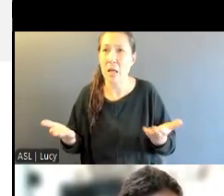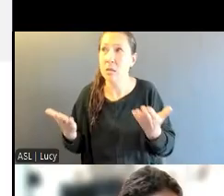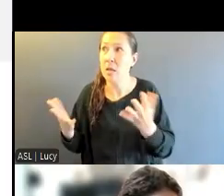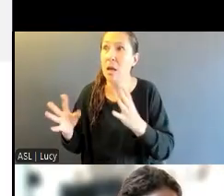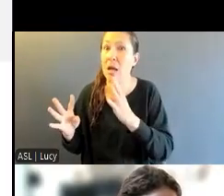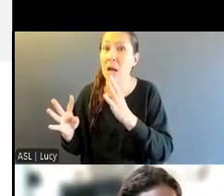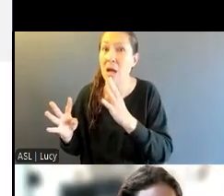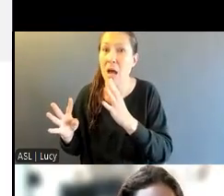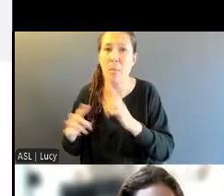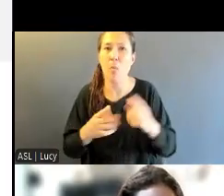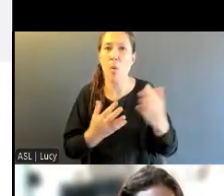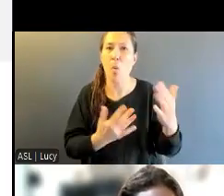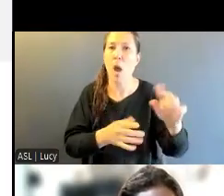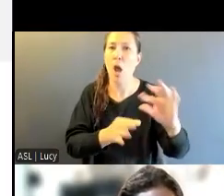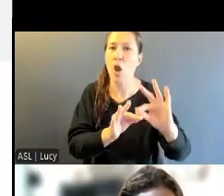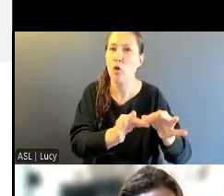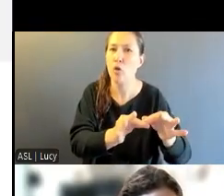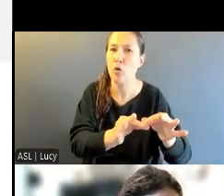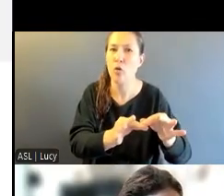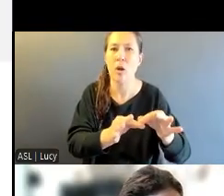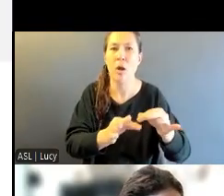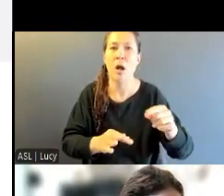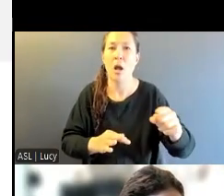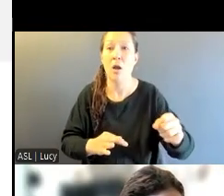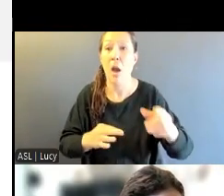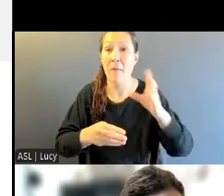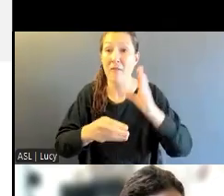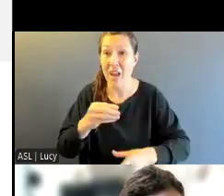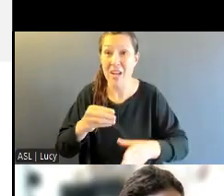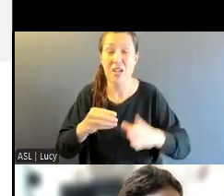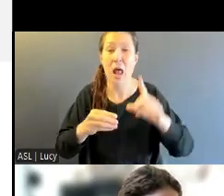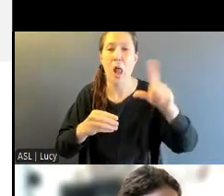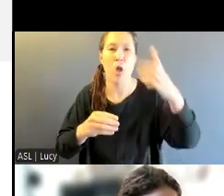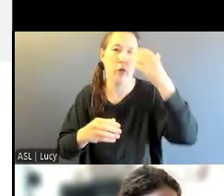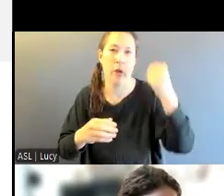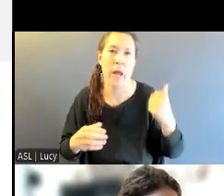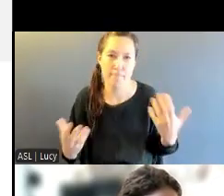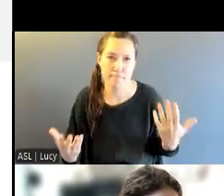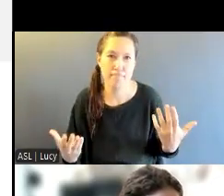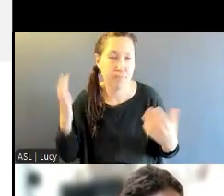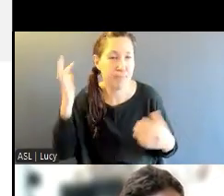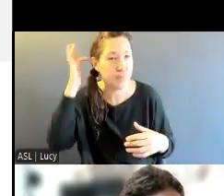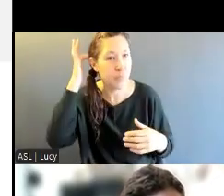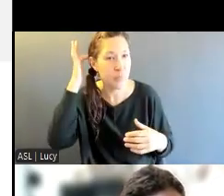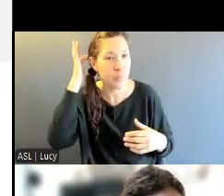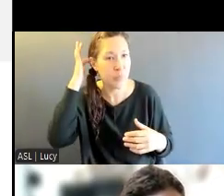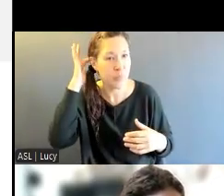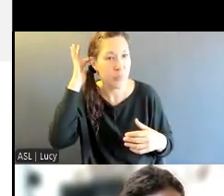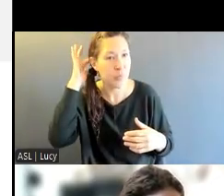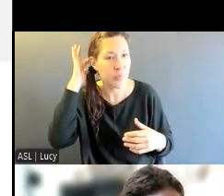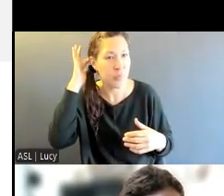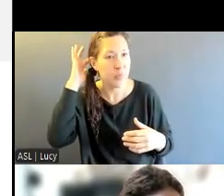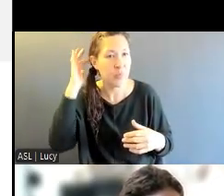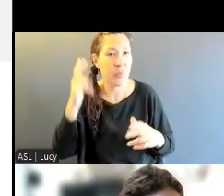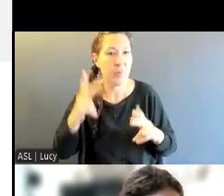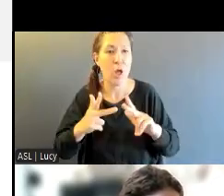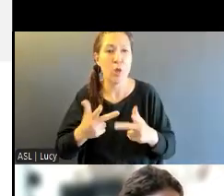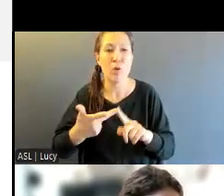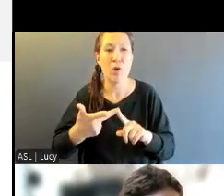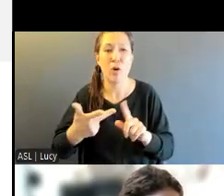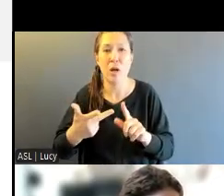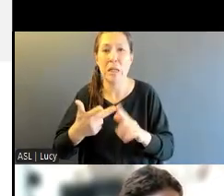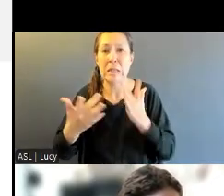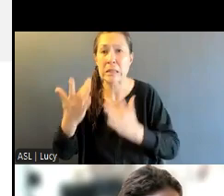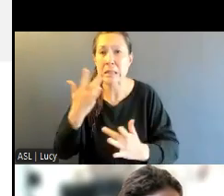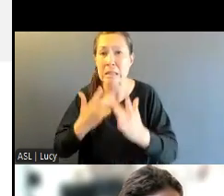you end up forgetting. And the third barrier participants face is the shortage of interpretation